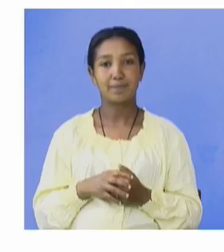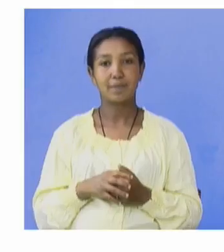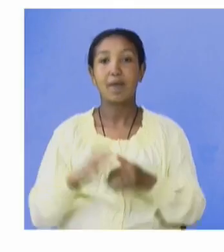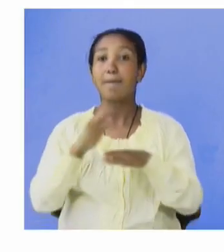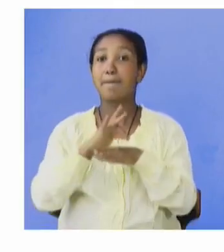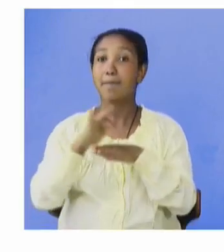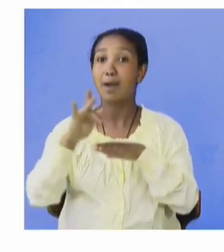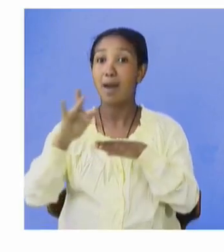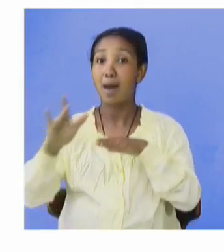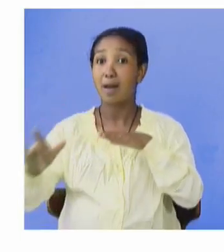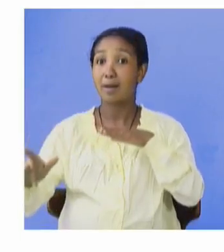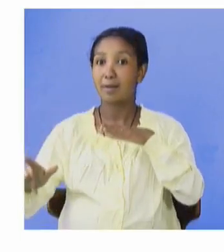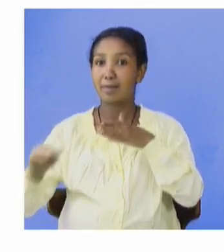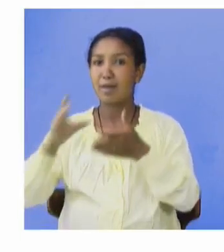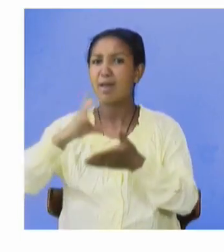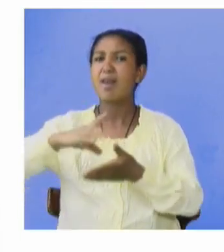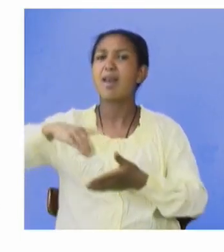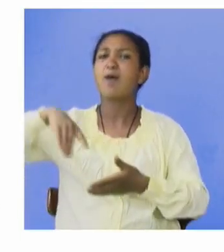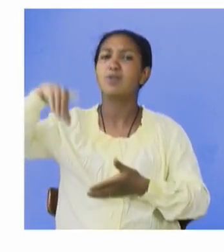blank loudly.